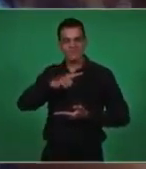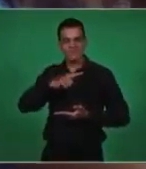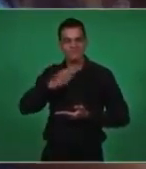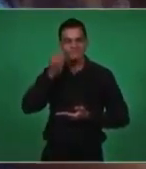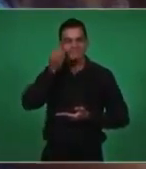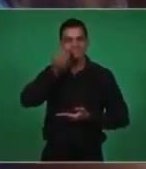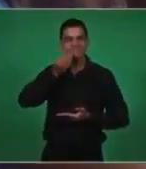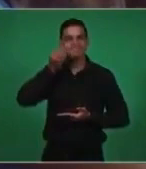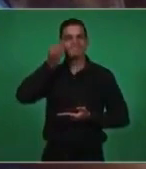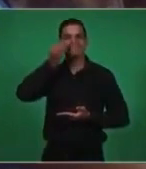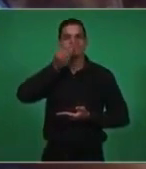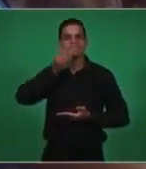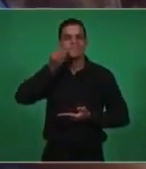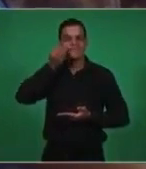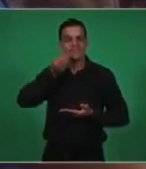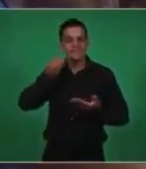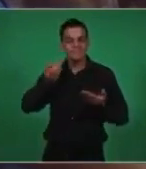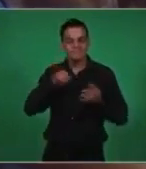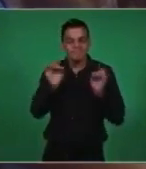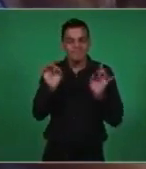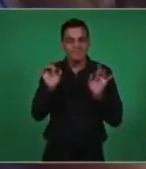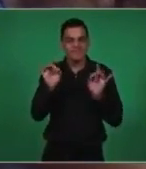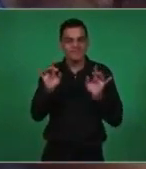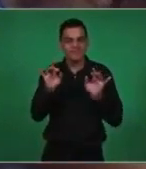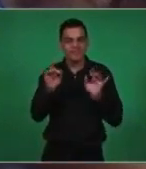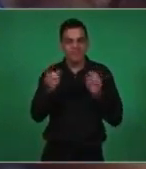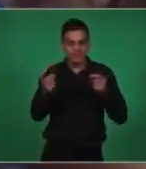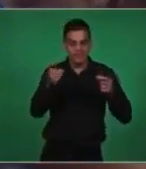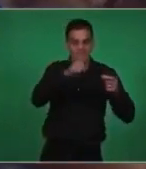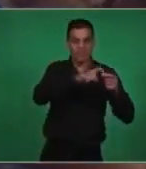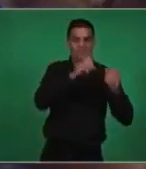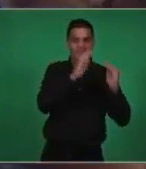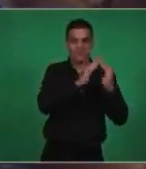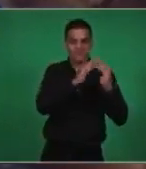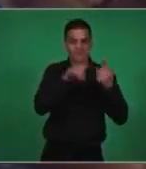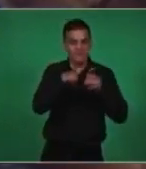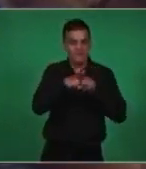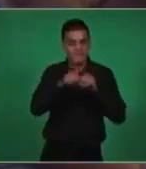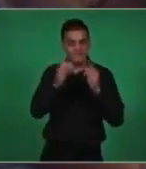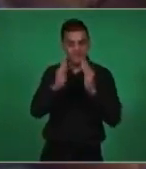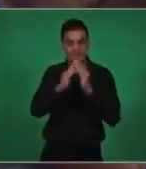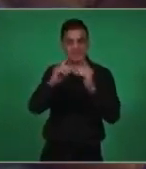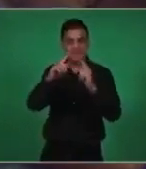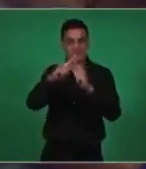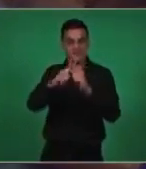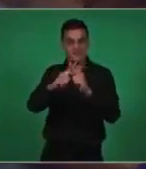them into their homes, into their church,